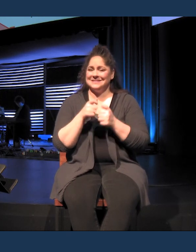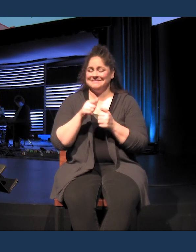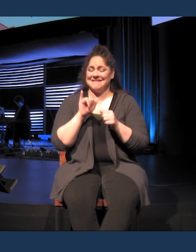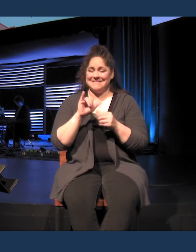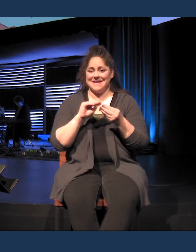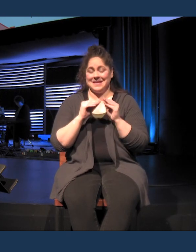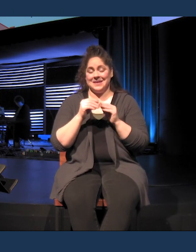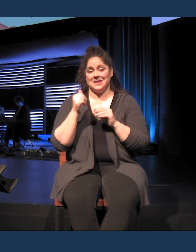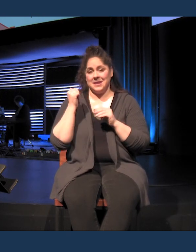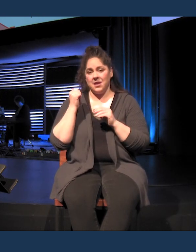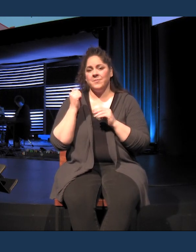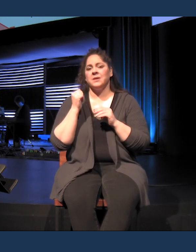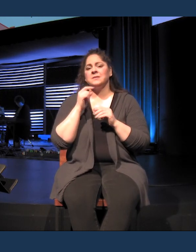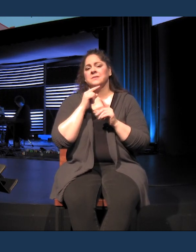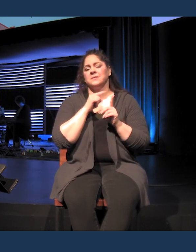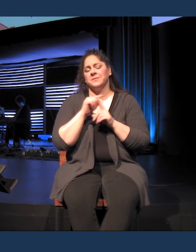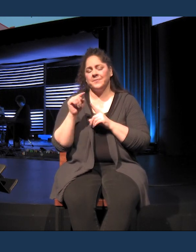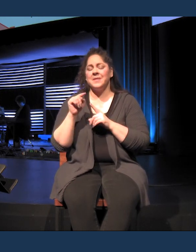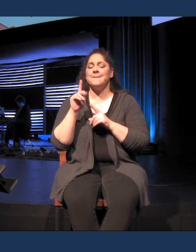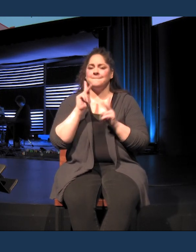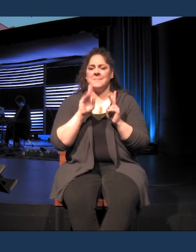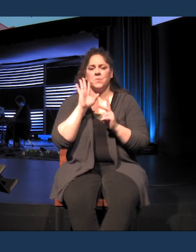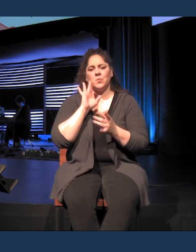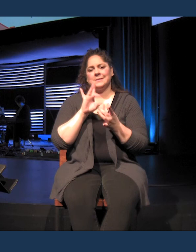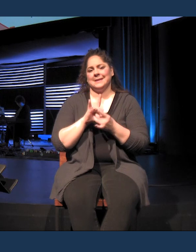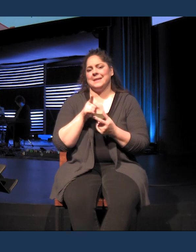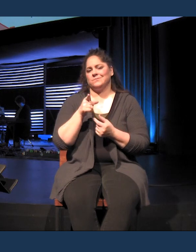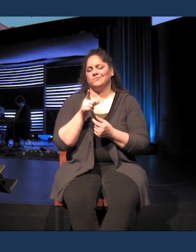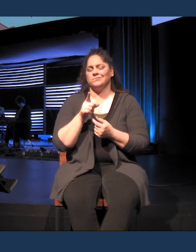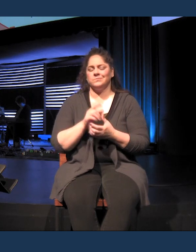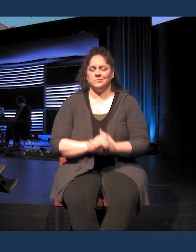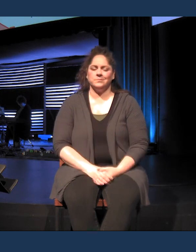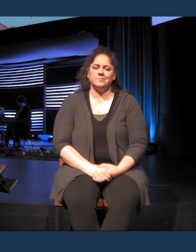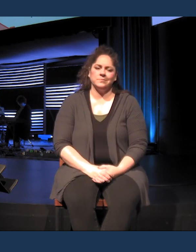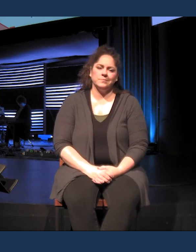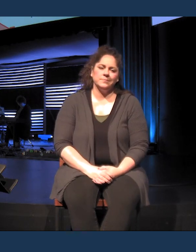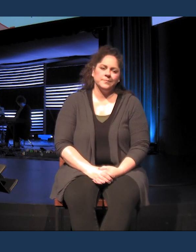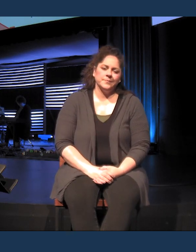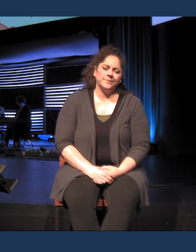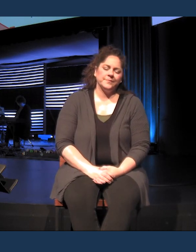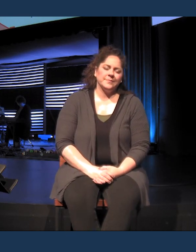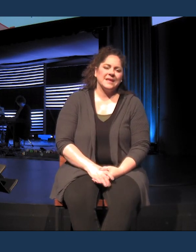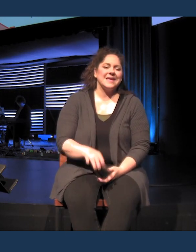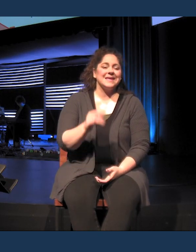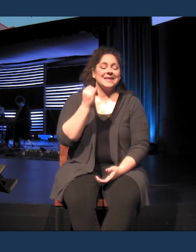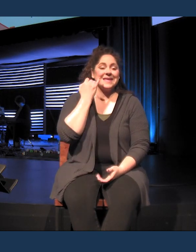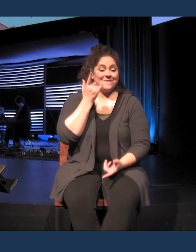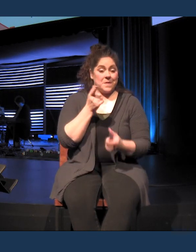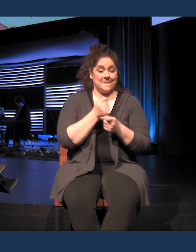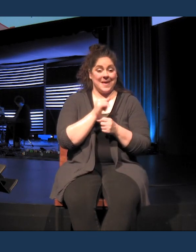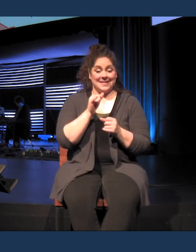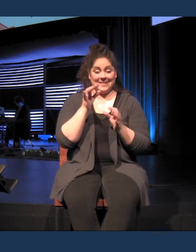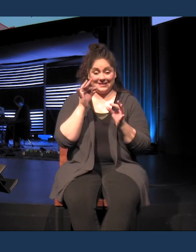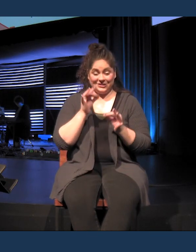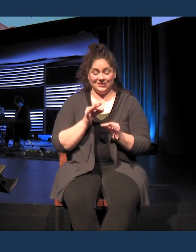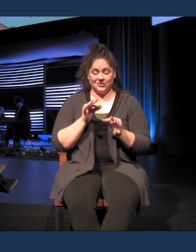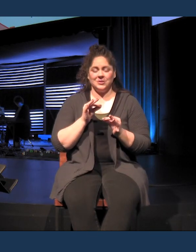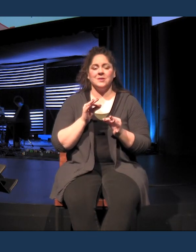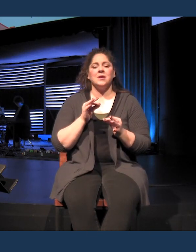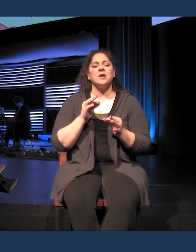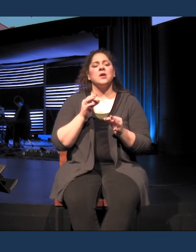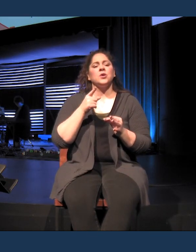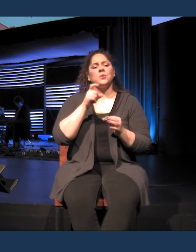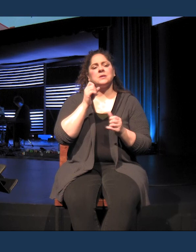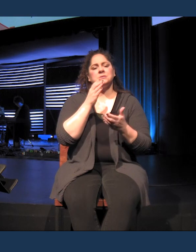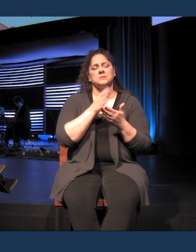number on the screen? We have people ready to connect with you. If you did make that decision here, if you have some more questions, I want to encourage you to